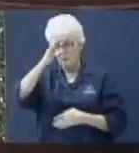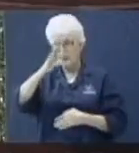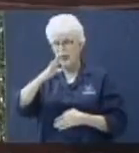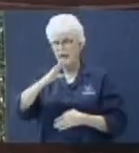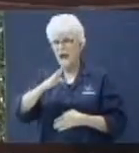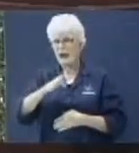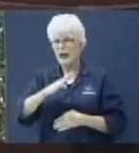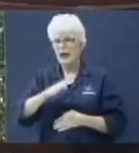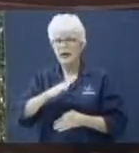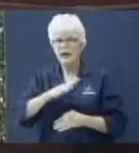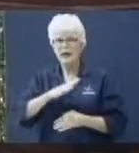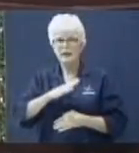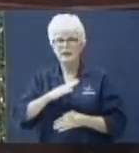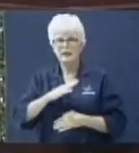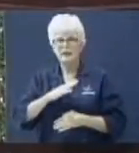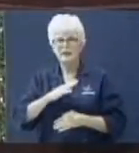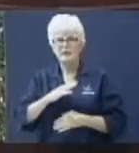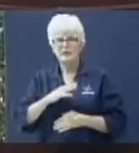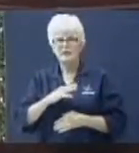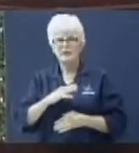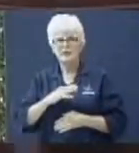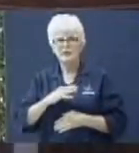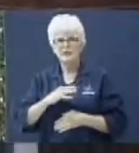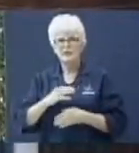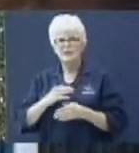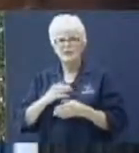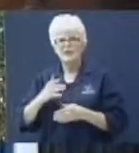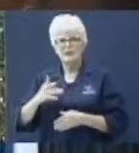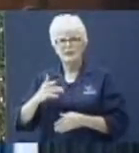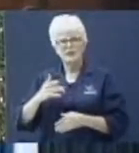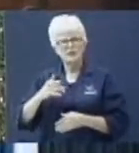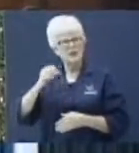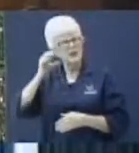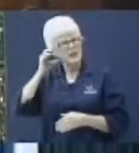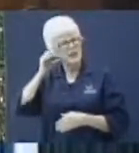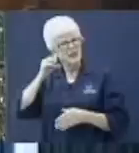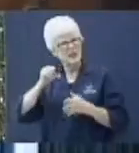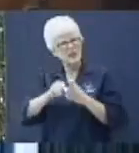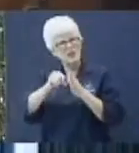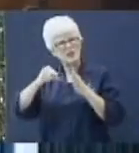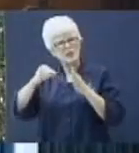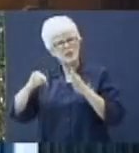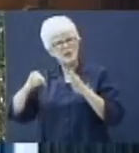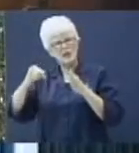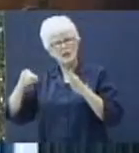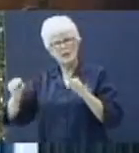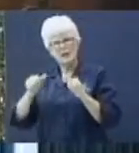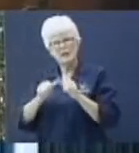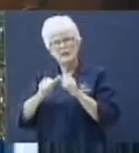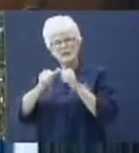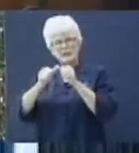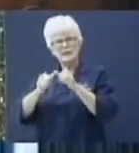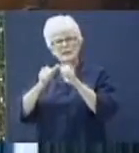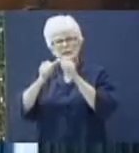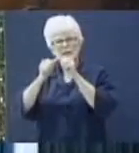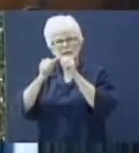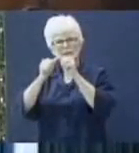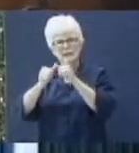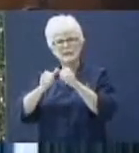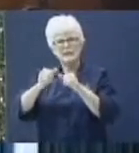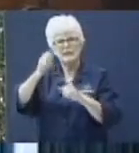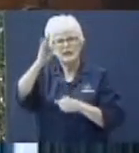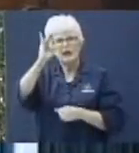men. Yet peal the bells more loud and deep,